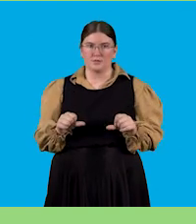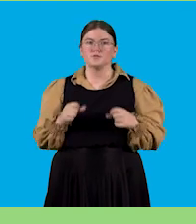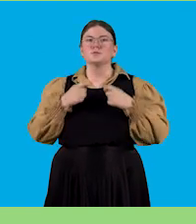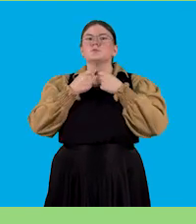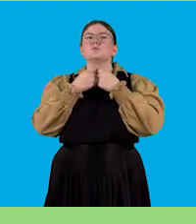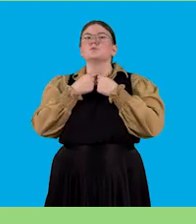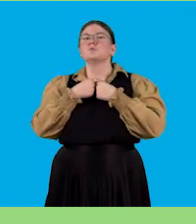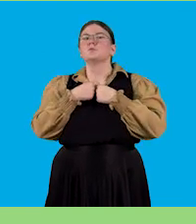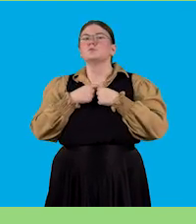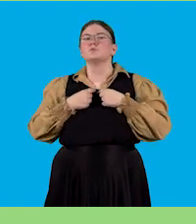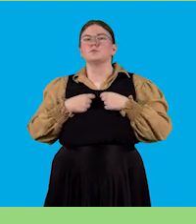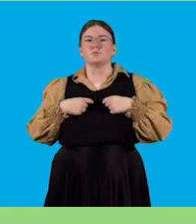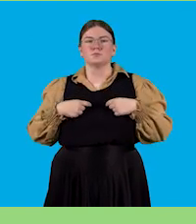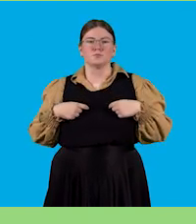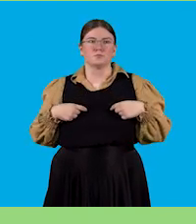trachea